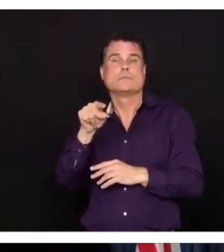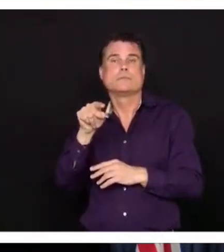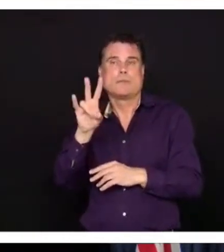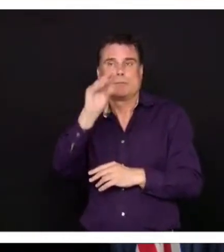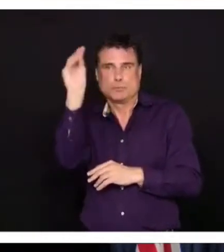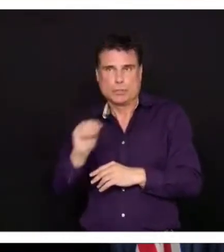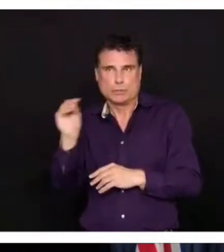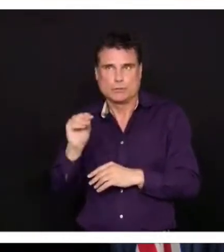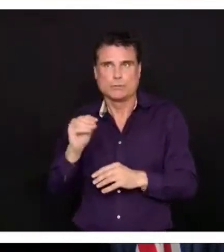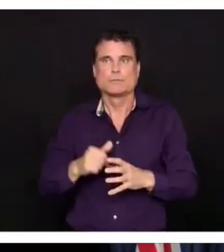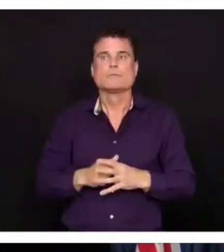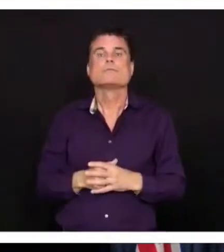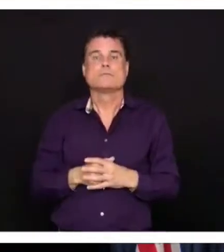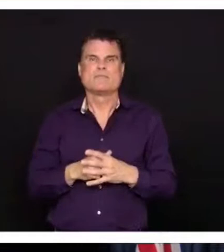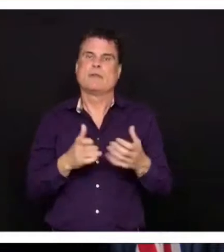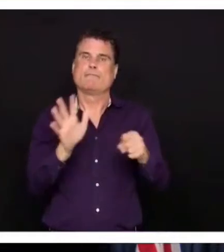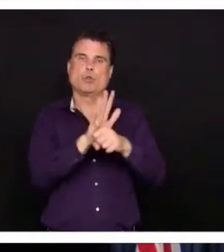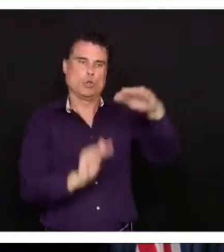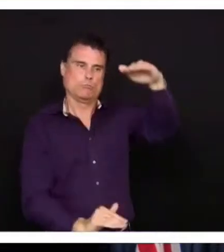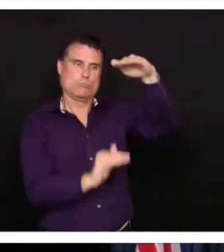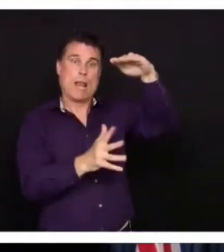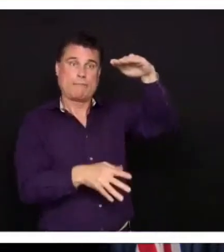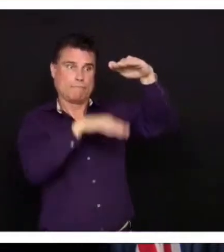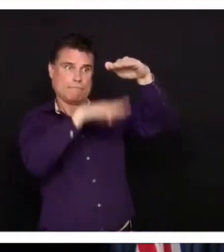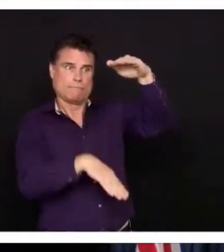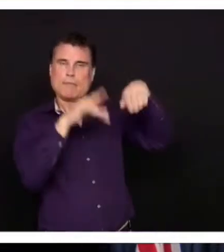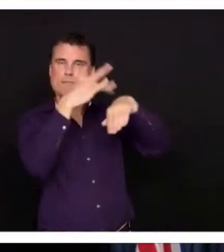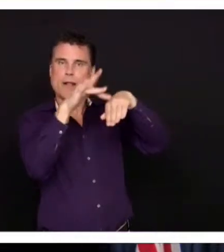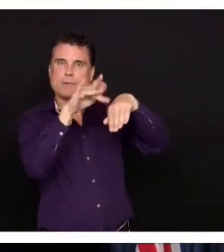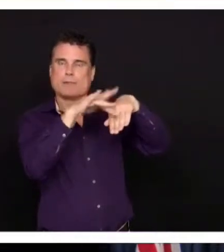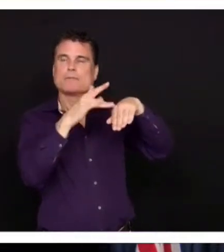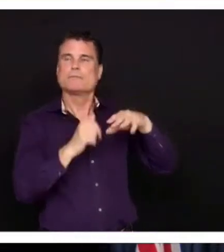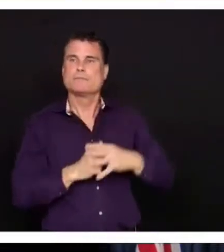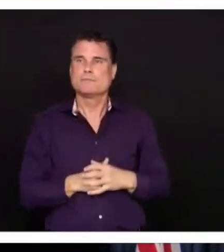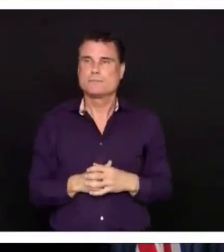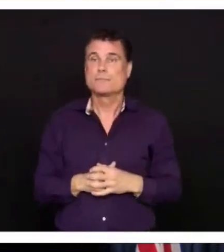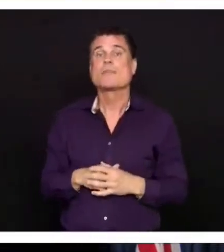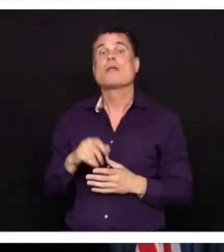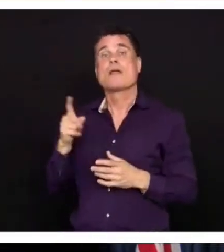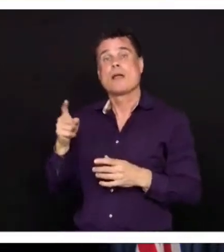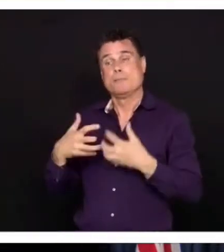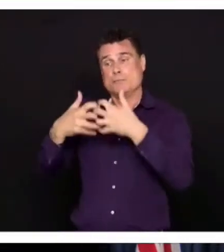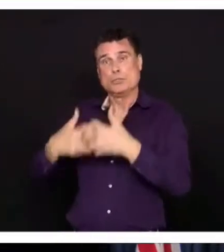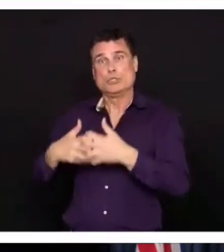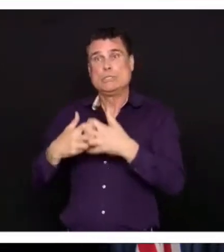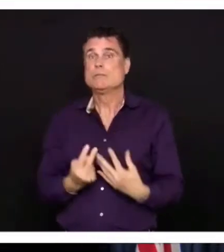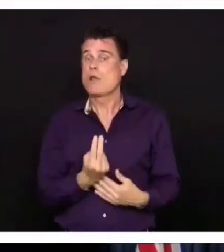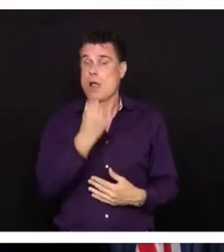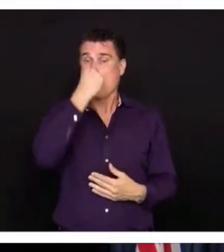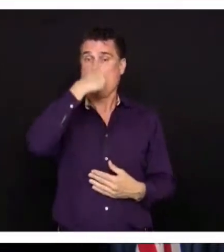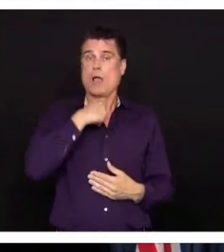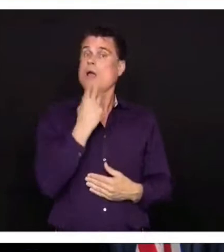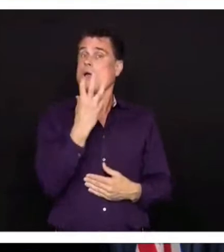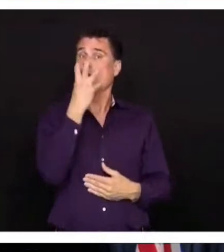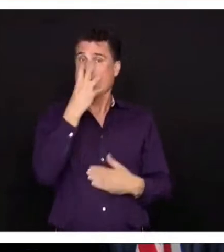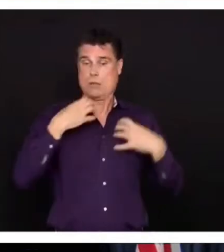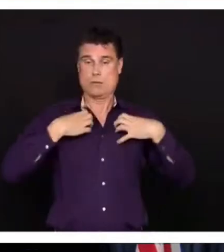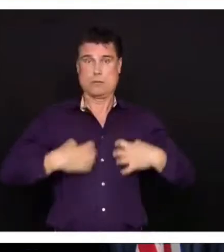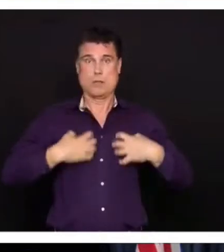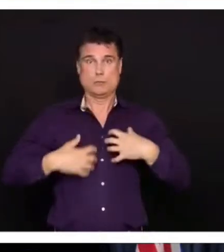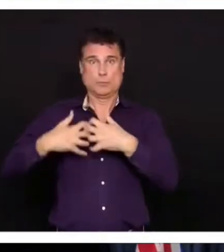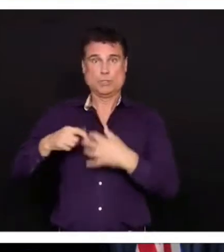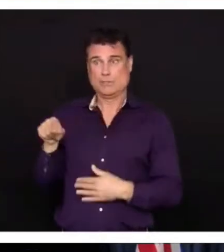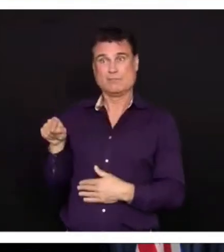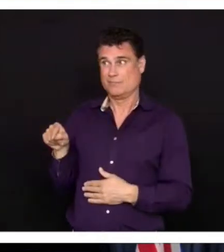note that that we had originally identified 457 adult critical care ventilators. There are, of course, there were at